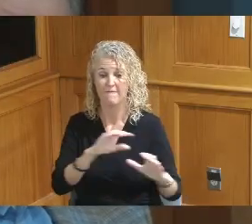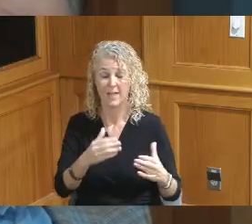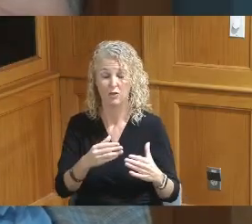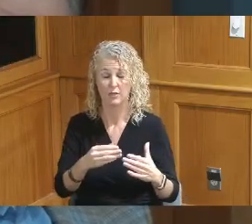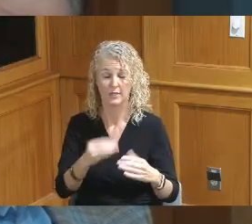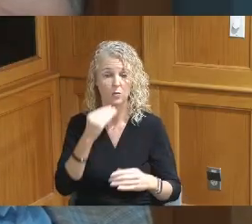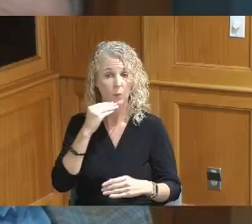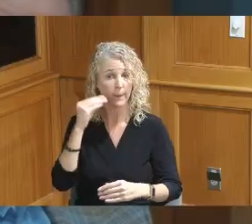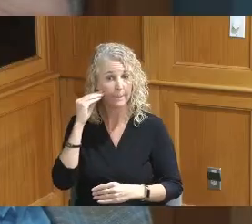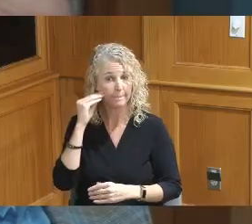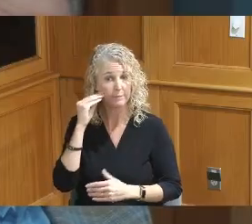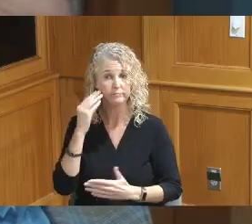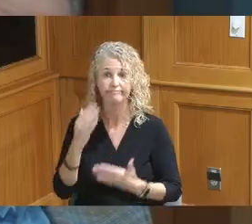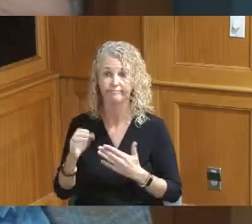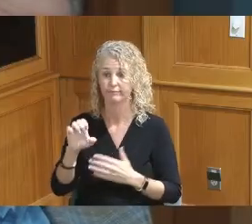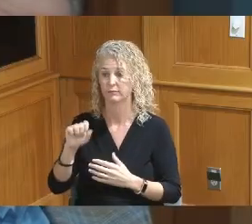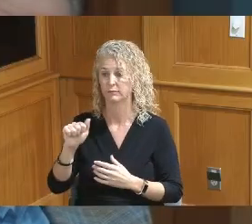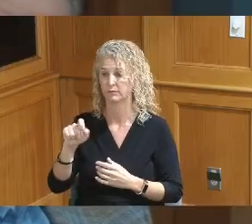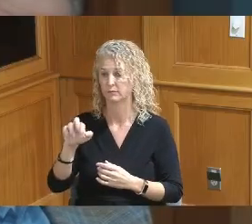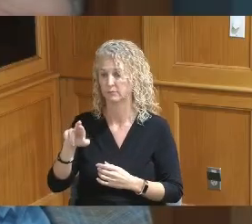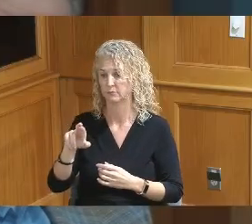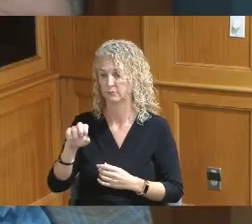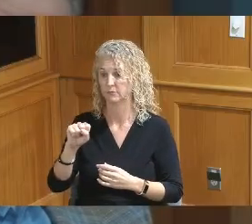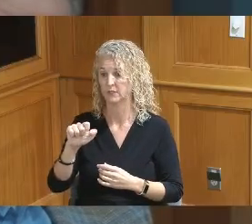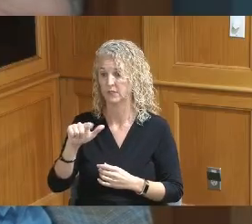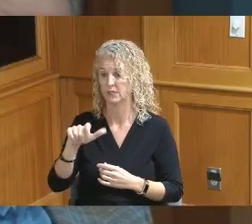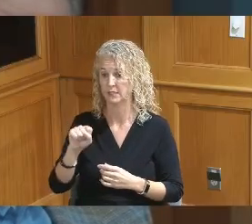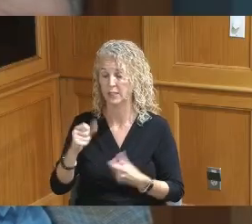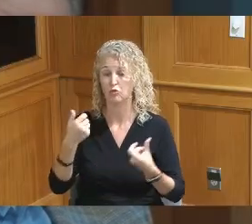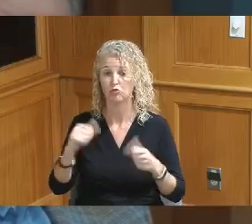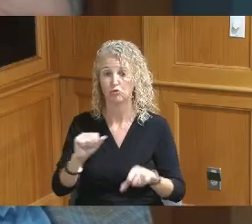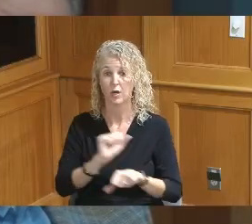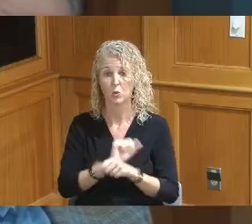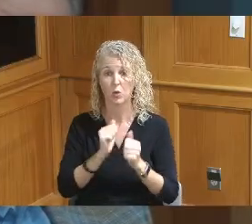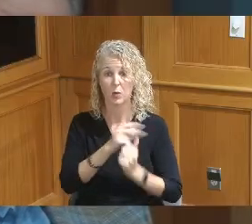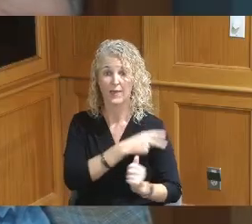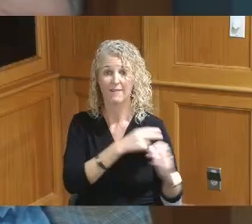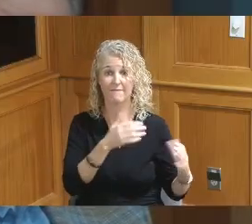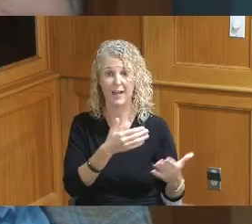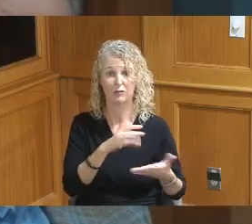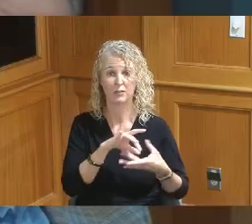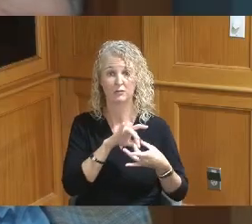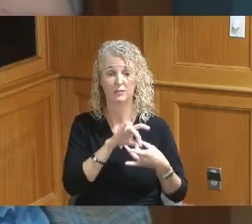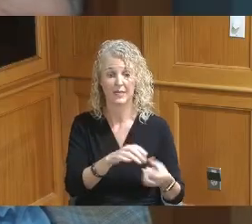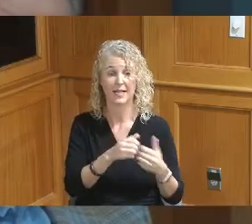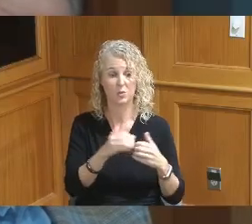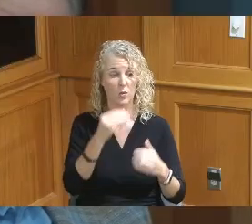housing space. Easter Seals, they're trying to be in the veteran housing space.